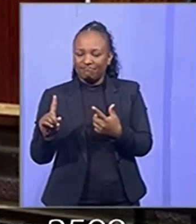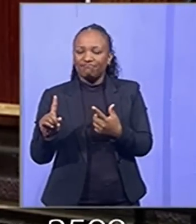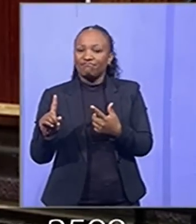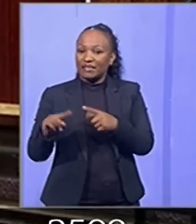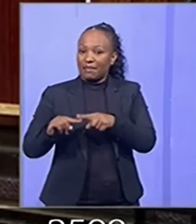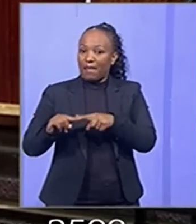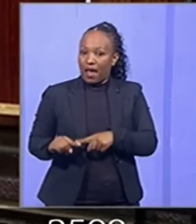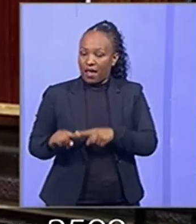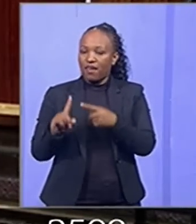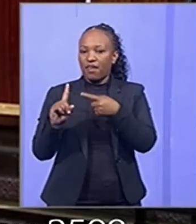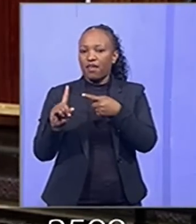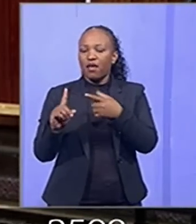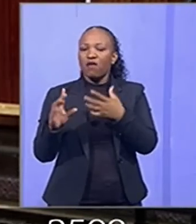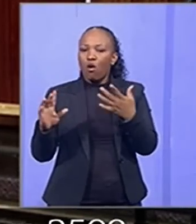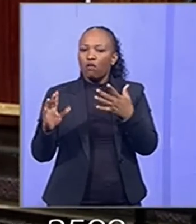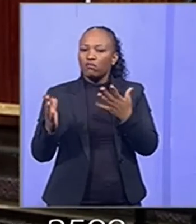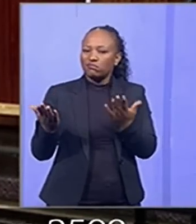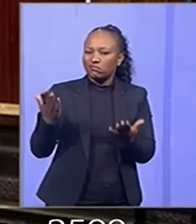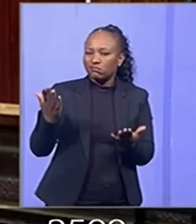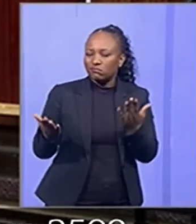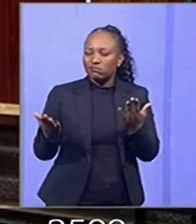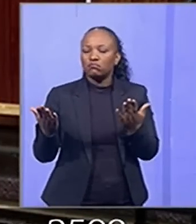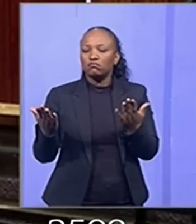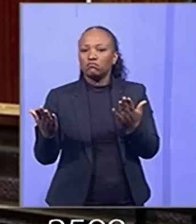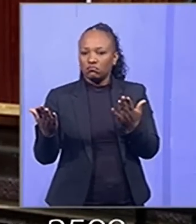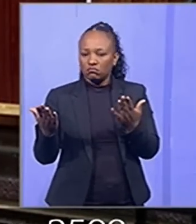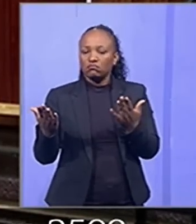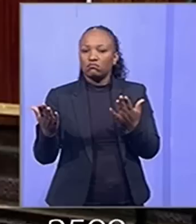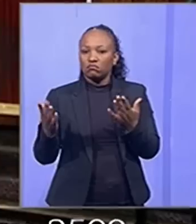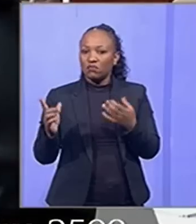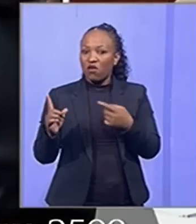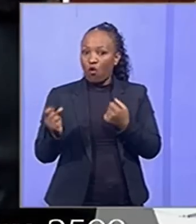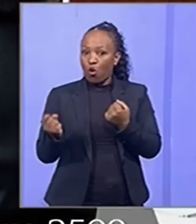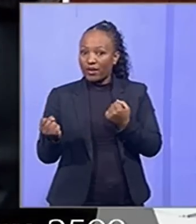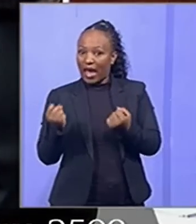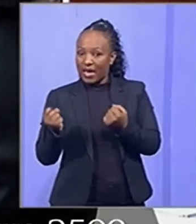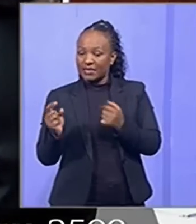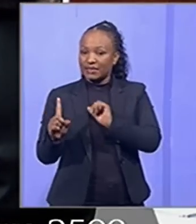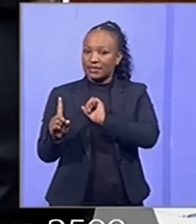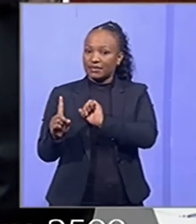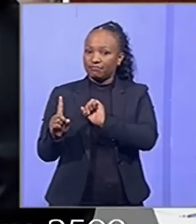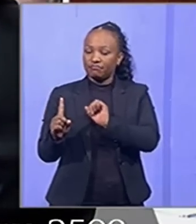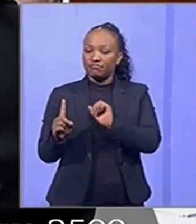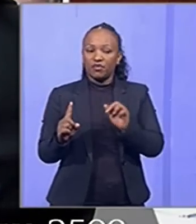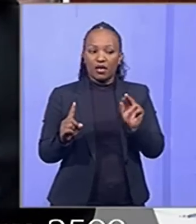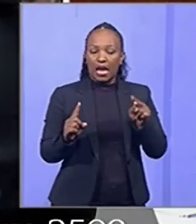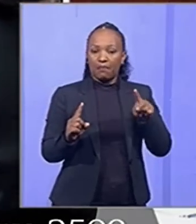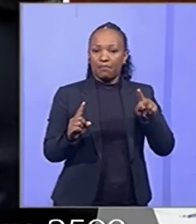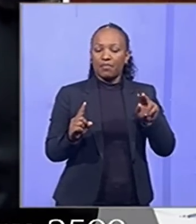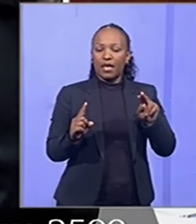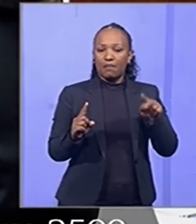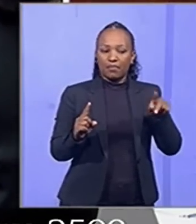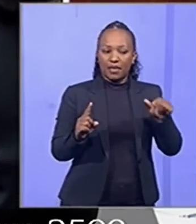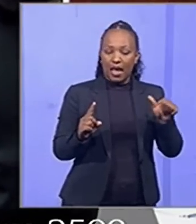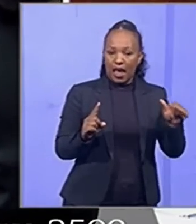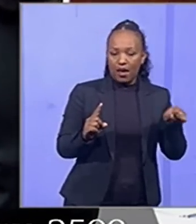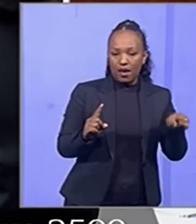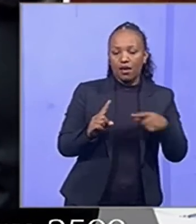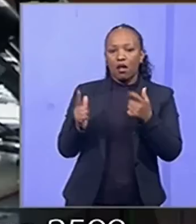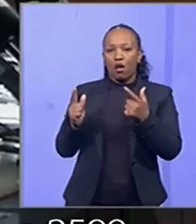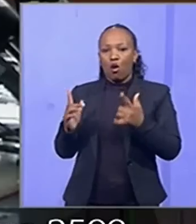on the balance of probability to prove her case. Botšhotšhiši le boramolao ba Tjholota ba tlo kopana